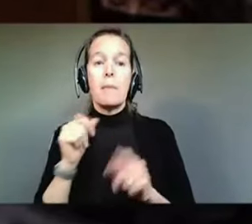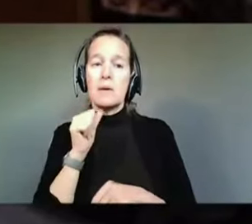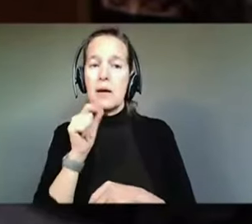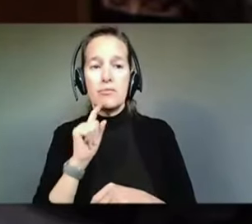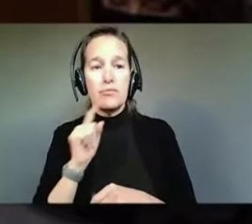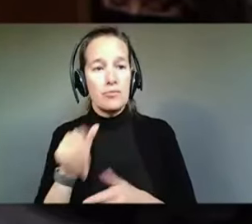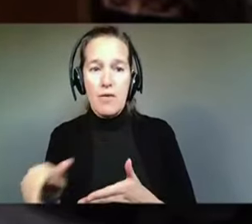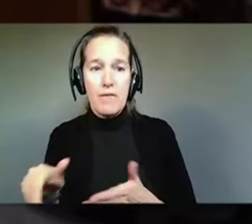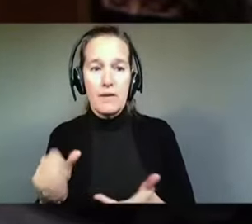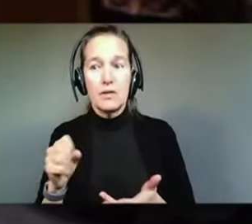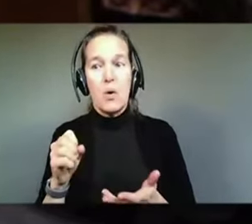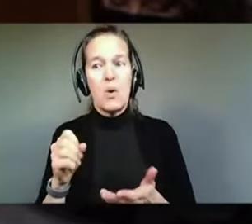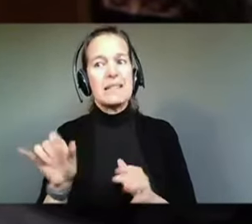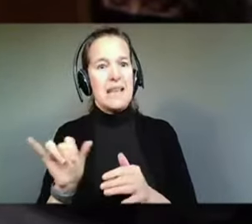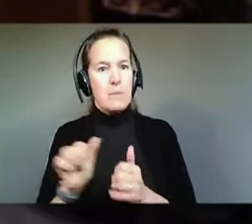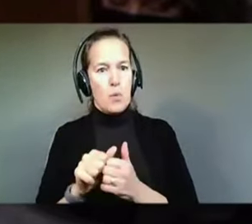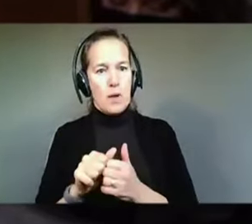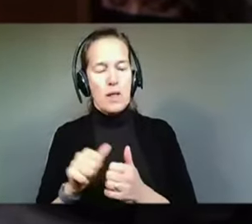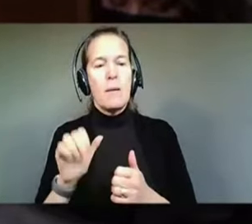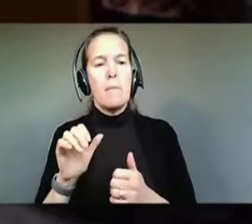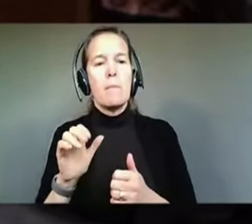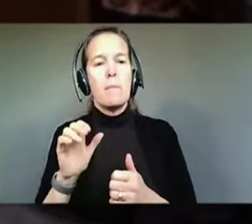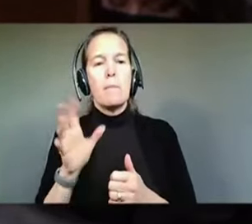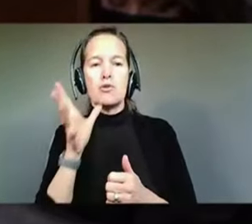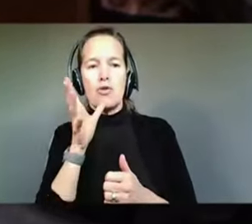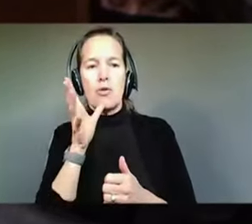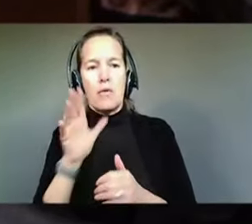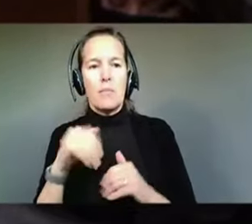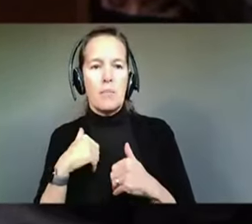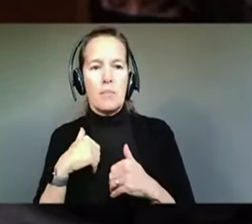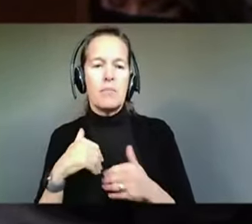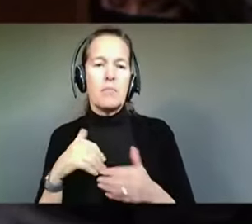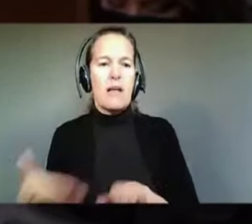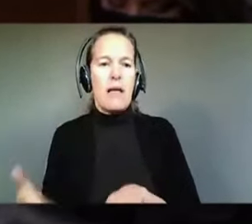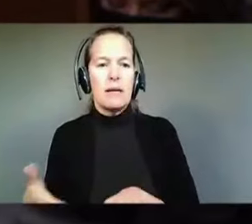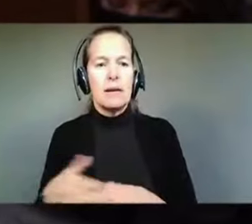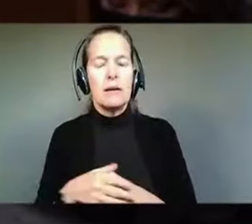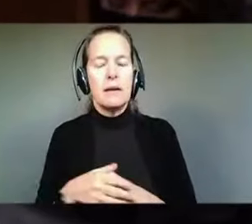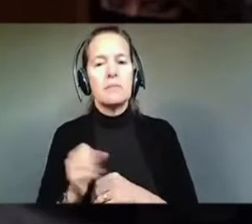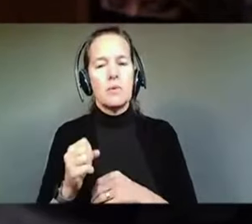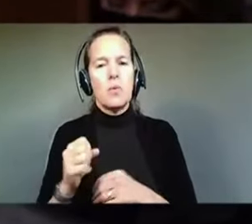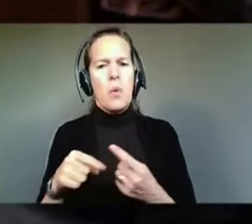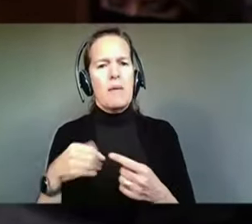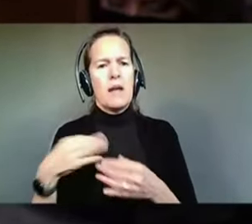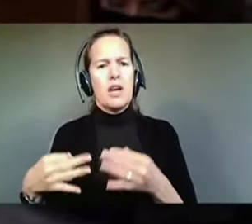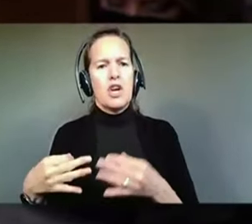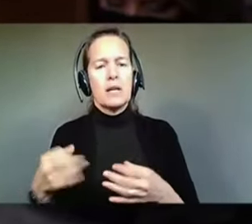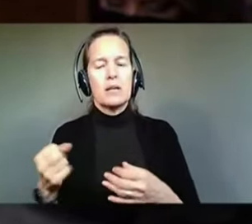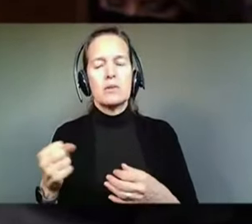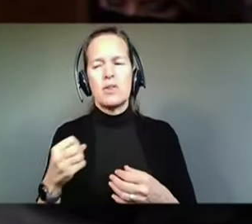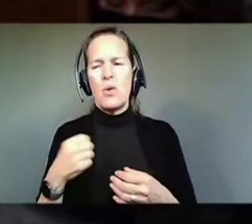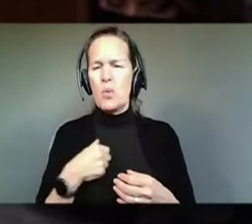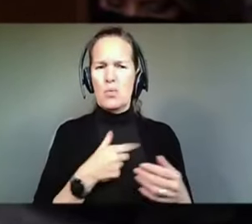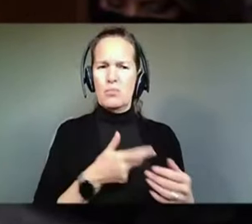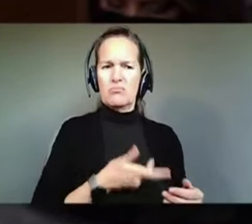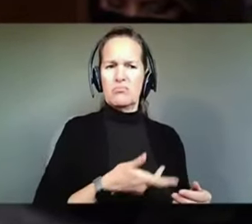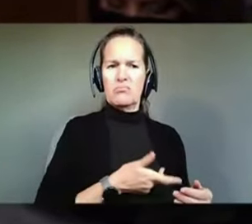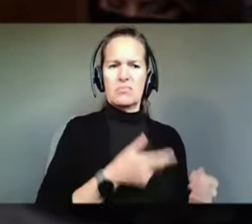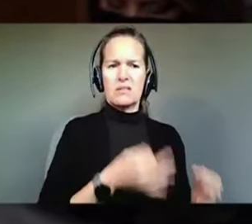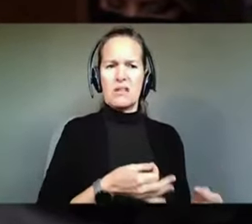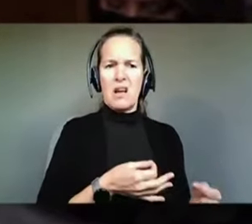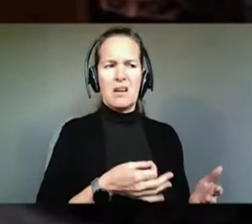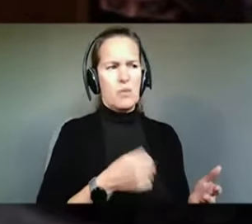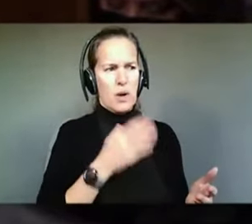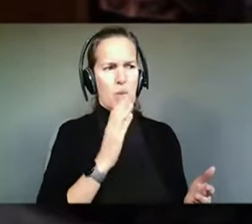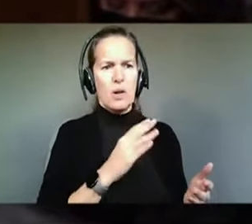maternal mortality when we've had hearings about this. And so we decided, the three of us, to talk about our experiences so